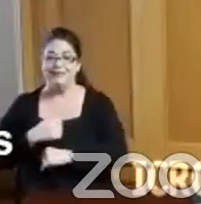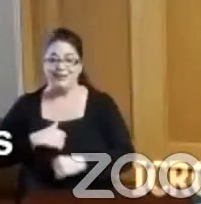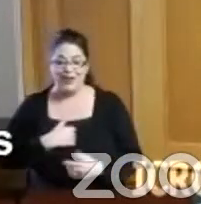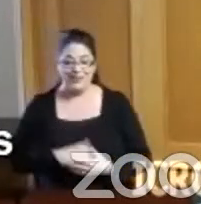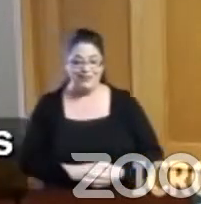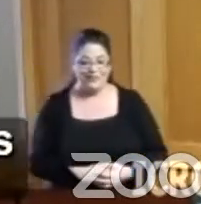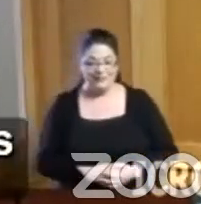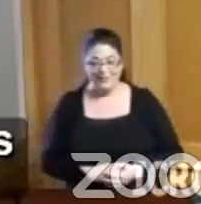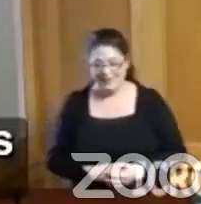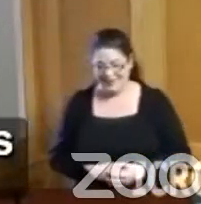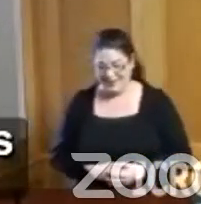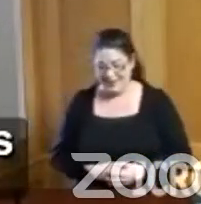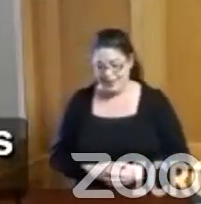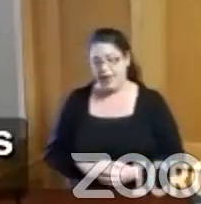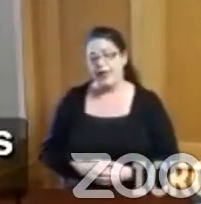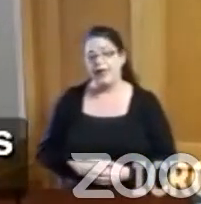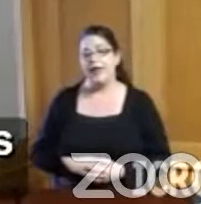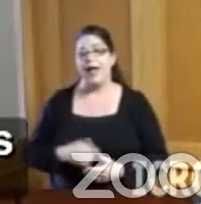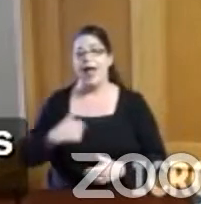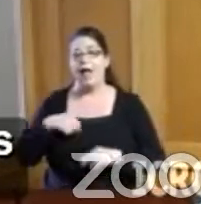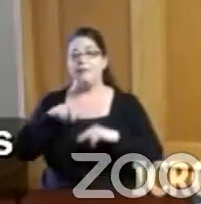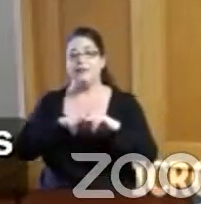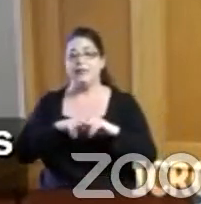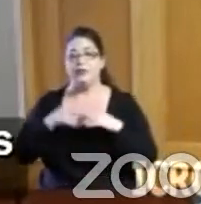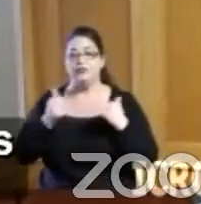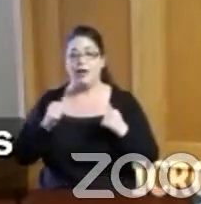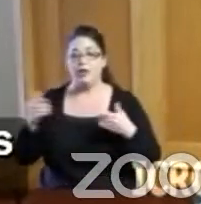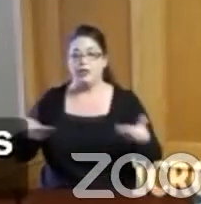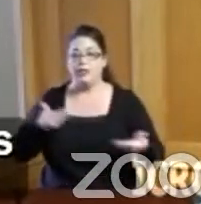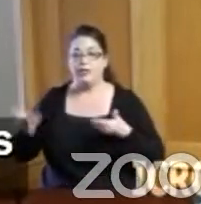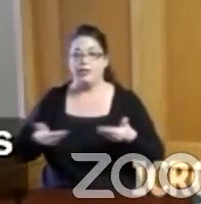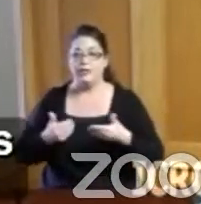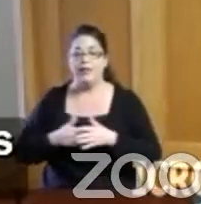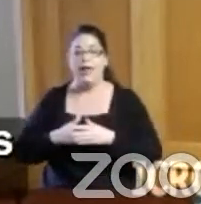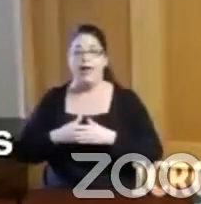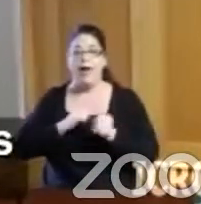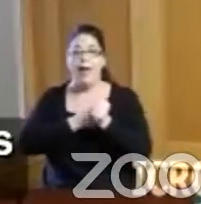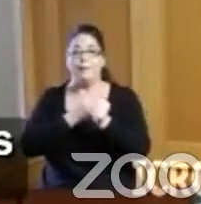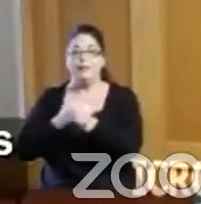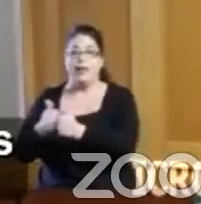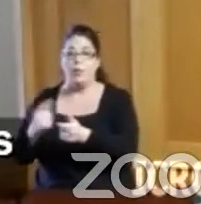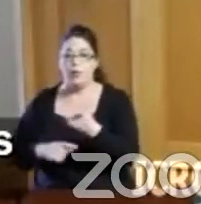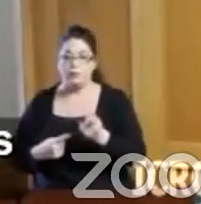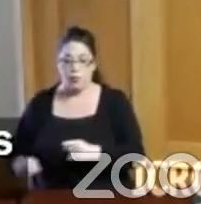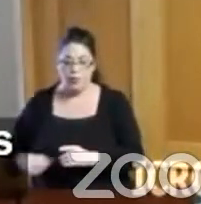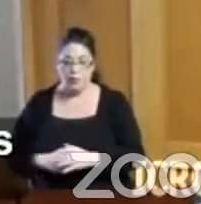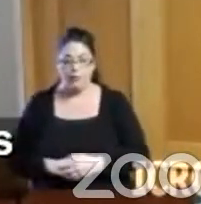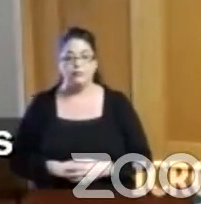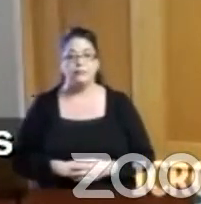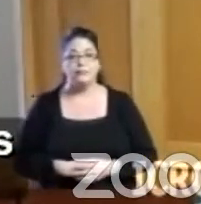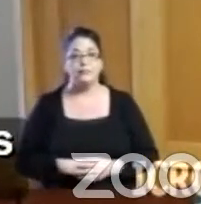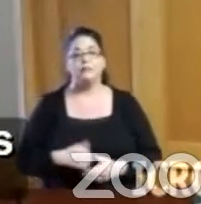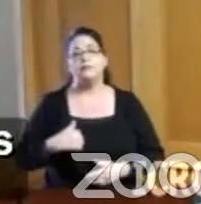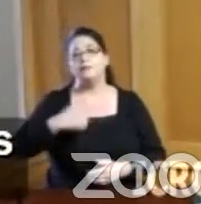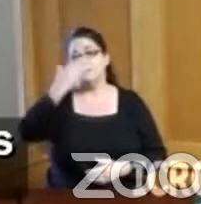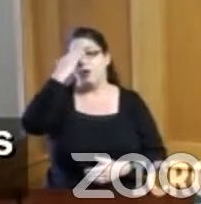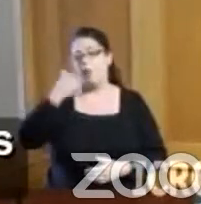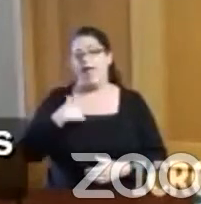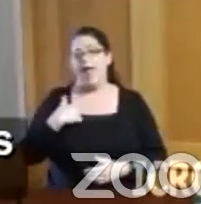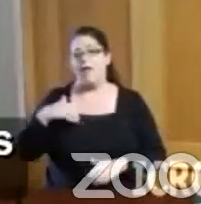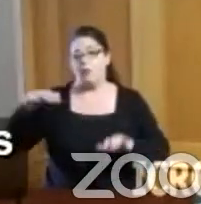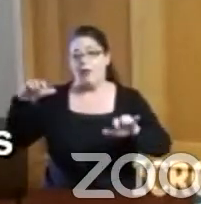here. Lots of good stuff. And I'm sitting there, trying to multitask and get lots of updates of what's going on. We do have, a significant rain